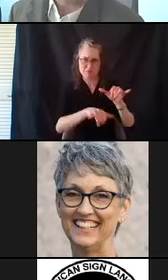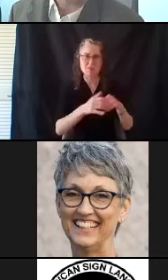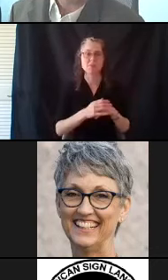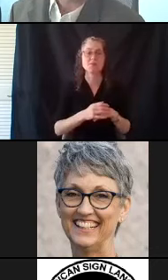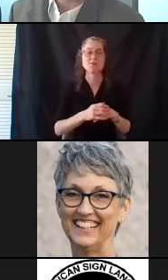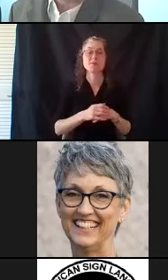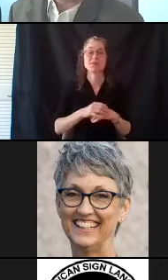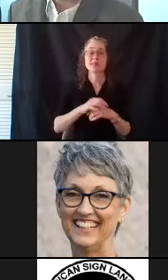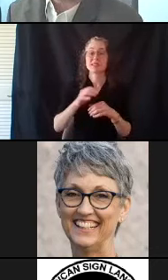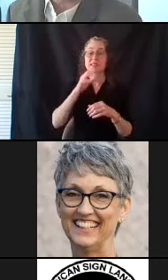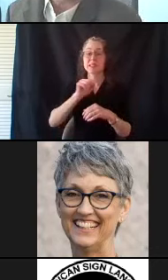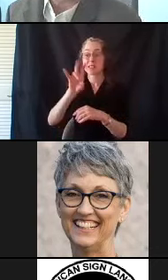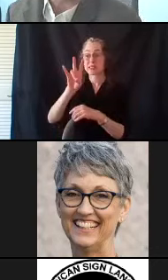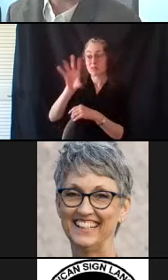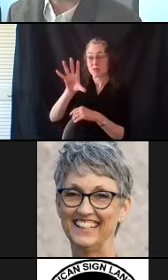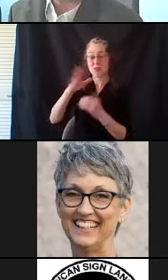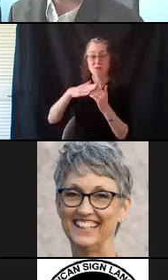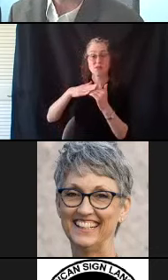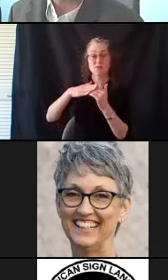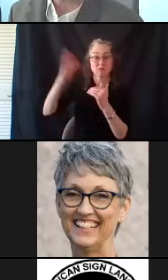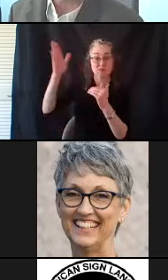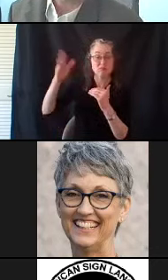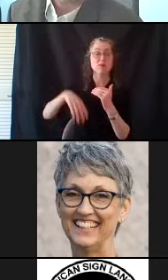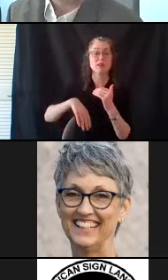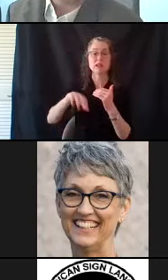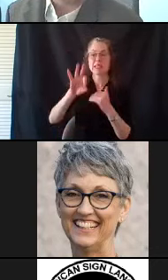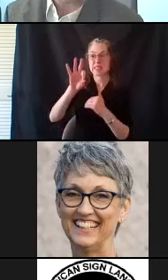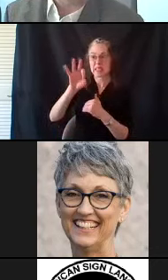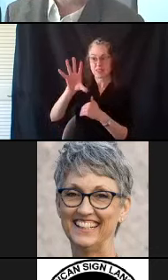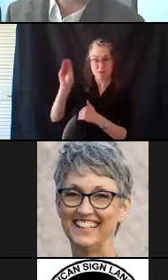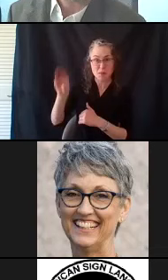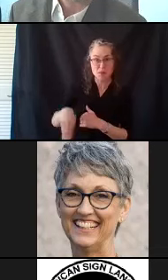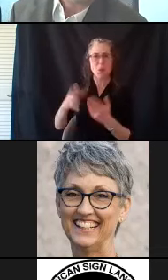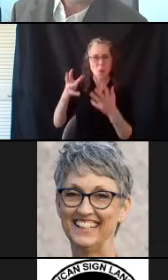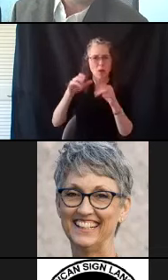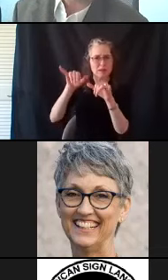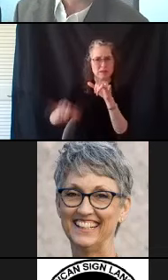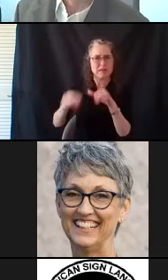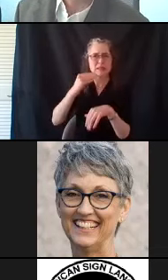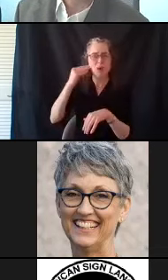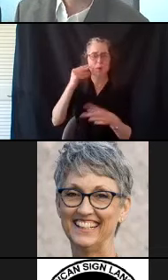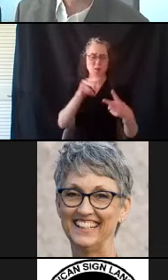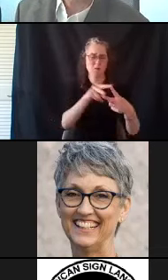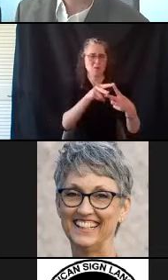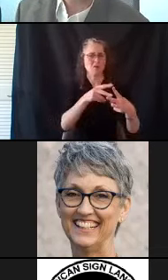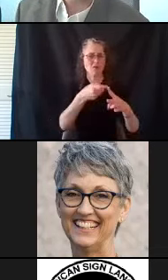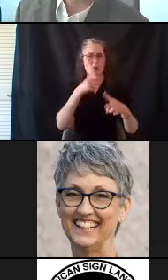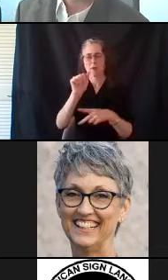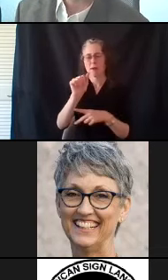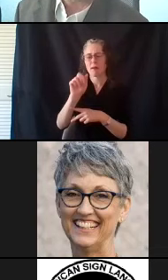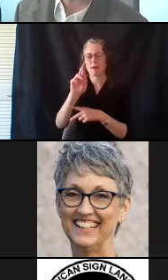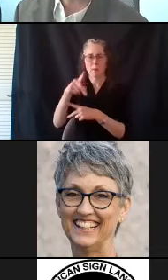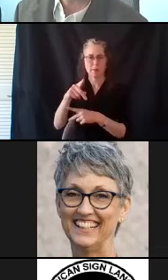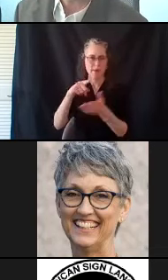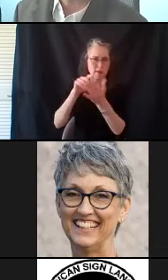75 want to remain at home. And both these figures come from AARP. And don't forget about the baby